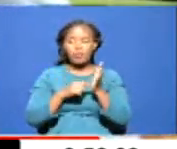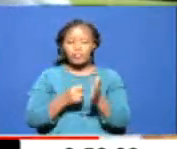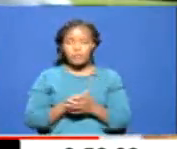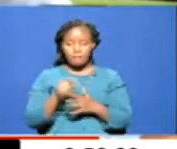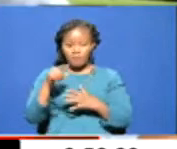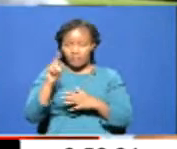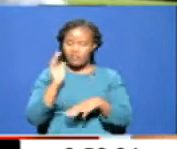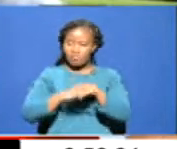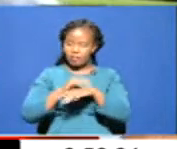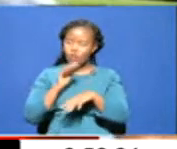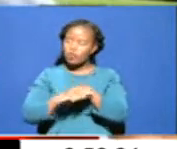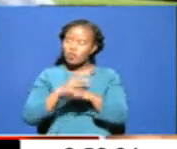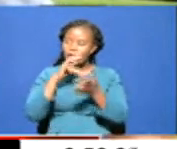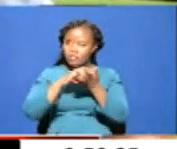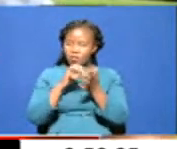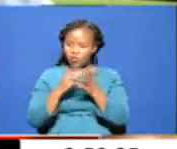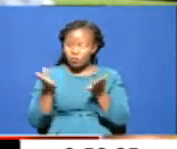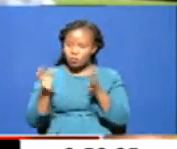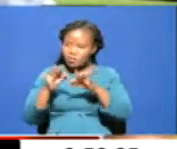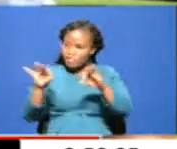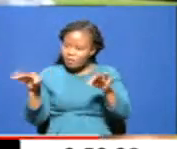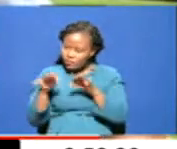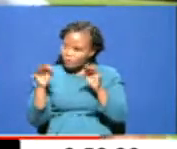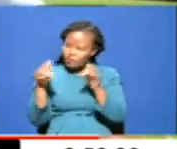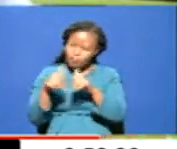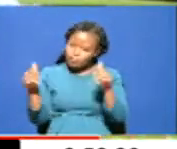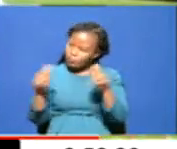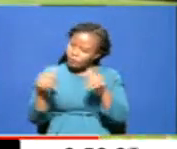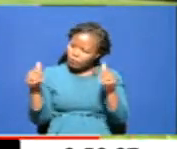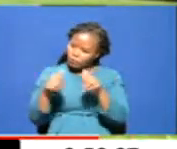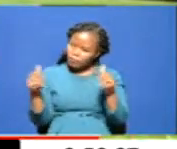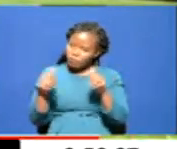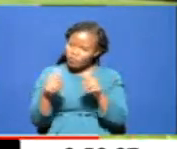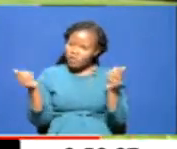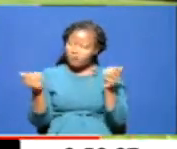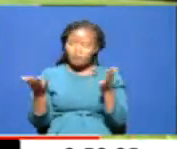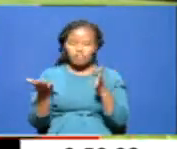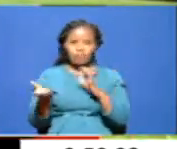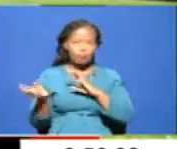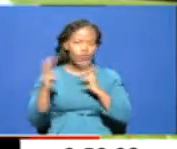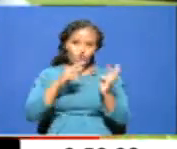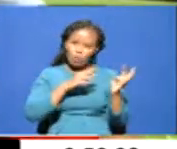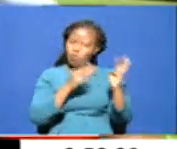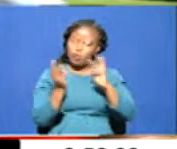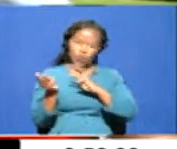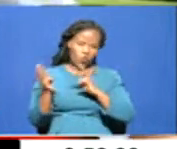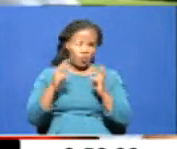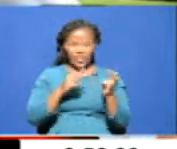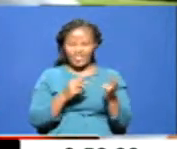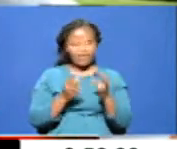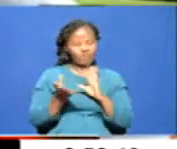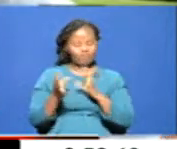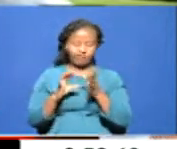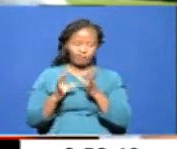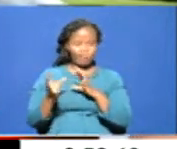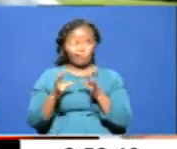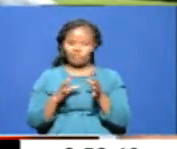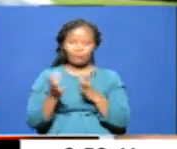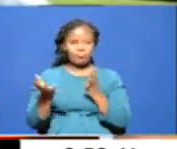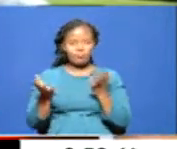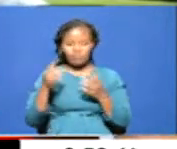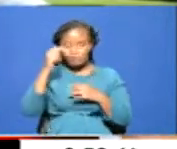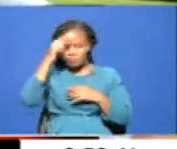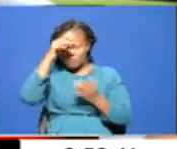The field is huge for a charity tournament. The weather is a bit mild. It's less hotter